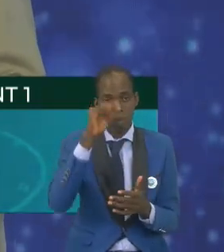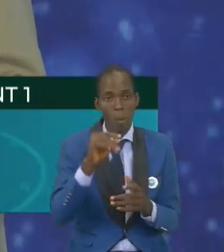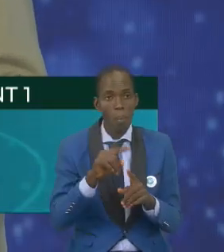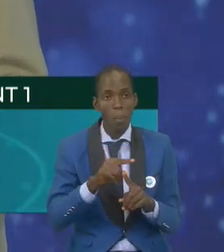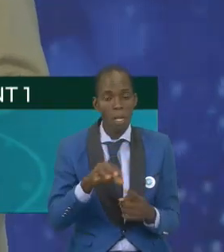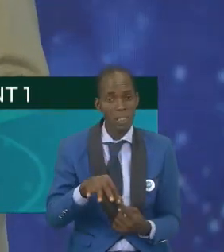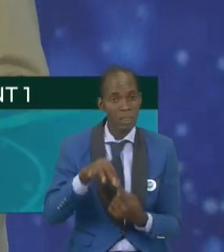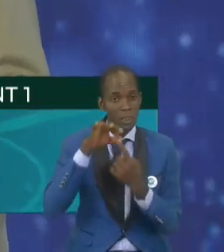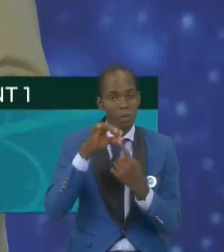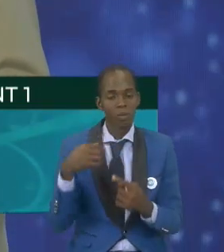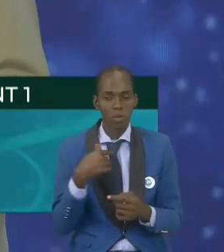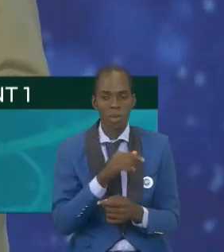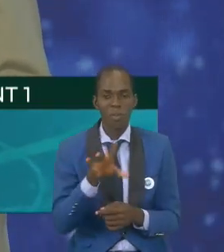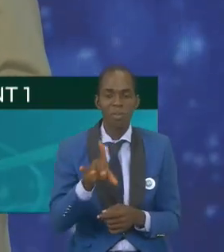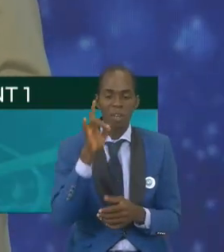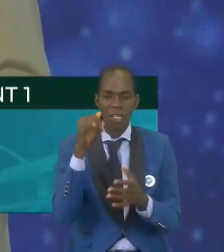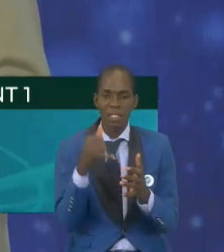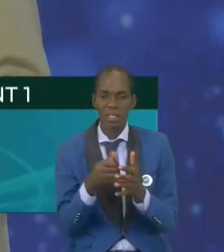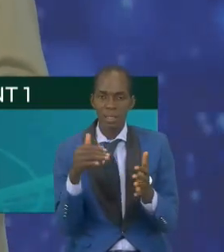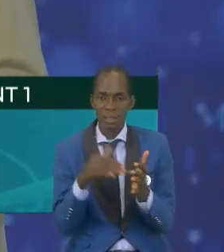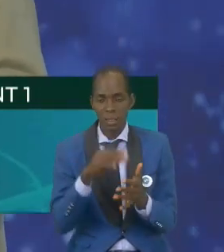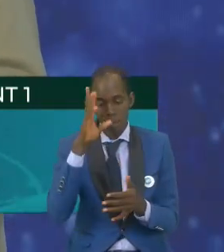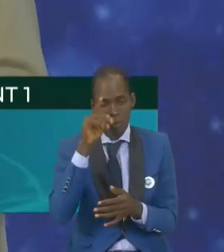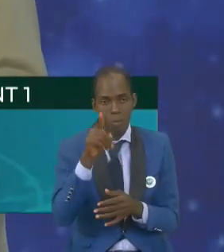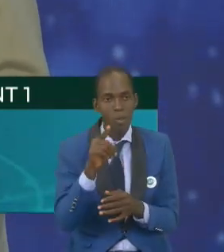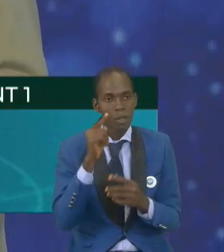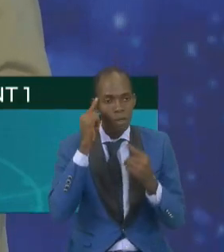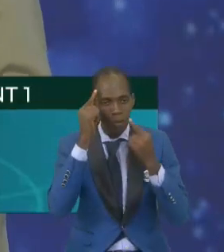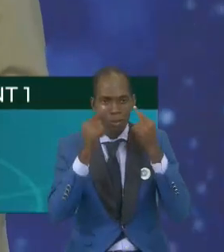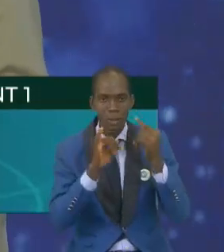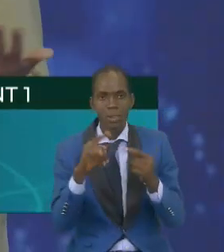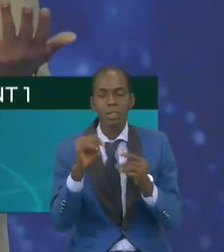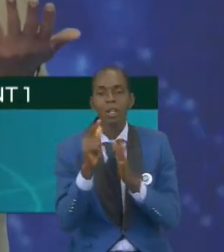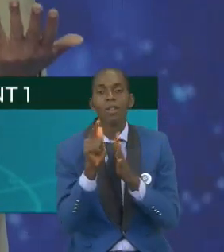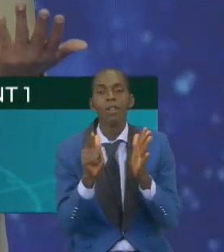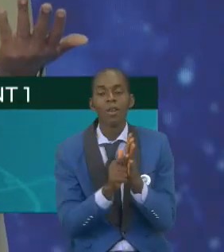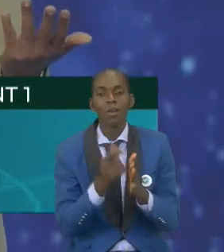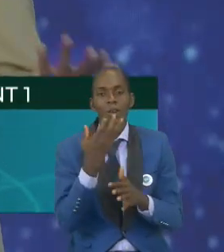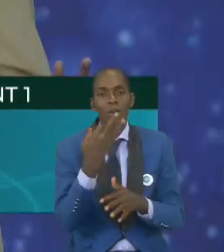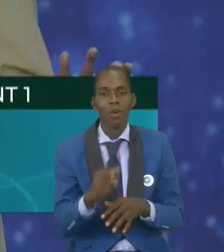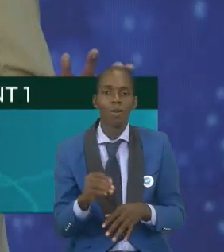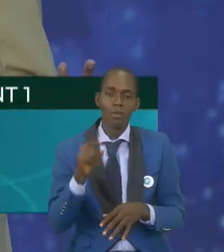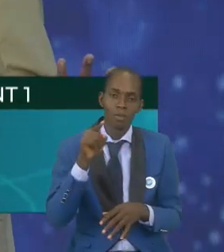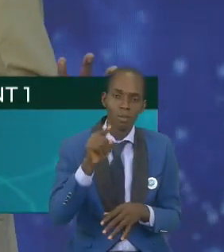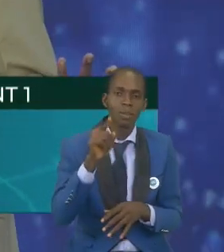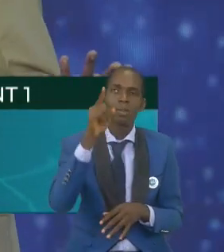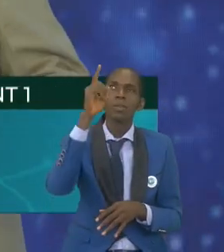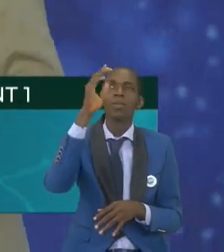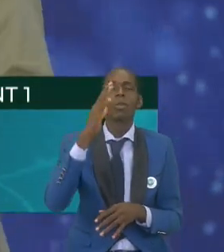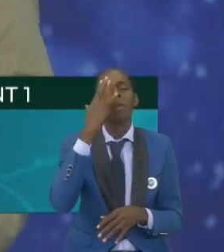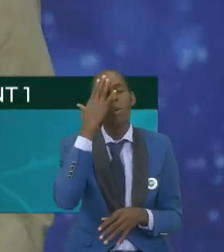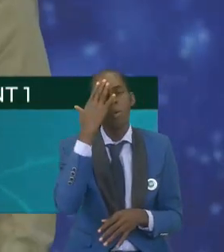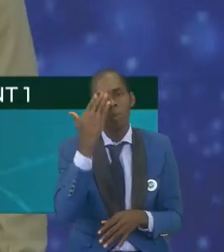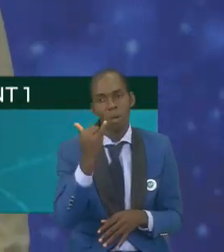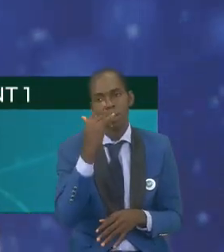it against him concerning the law of his God. Why?